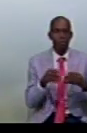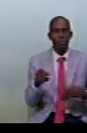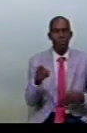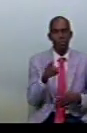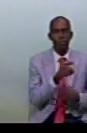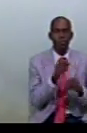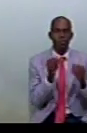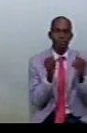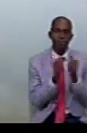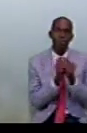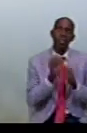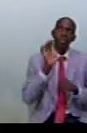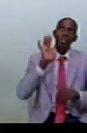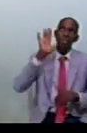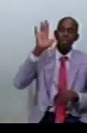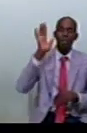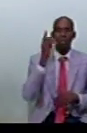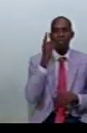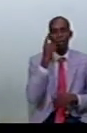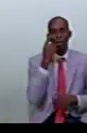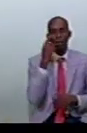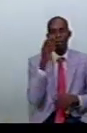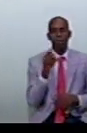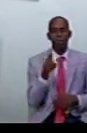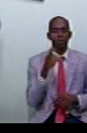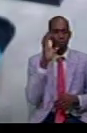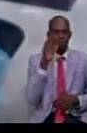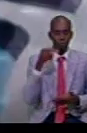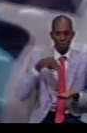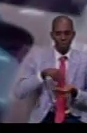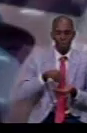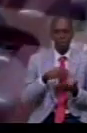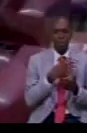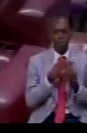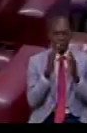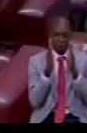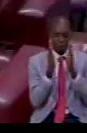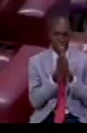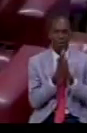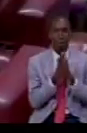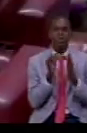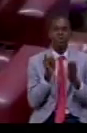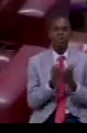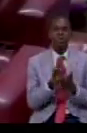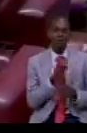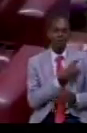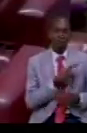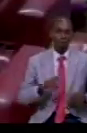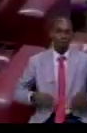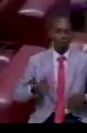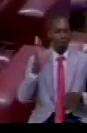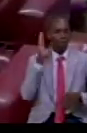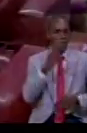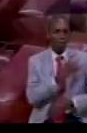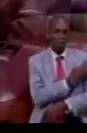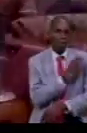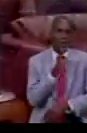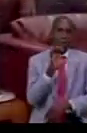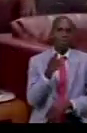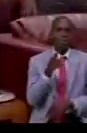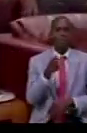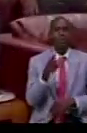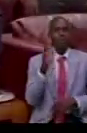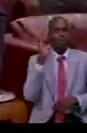with His eyes. You are going to rise up. You are going to pray that the Lord will empower you. The Lord will energize